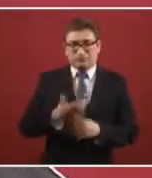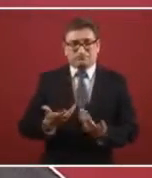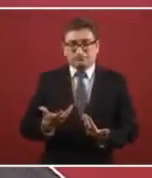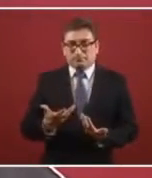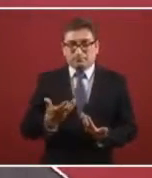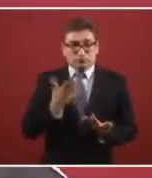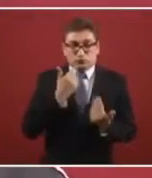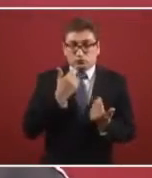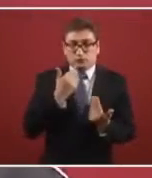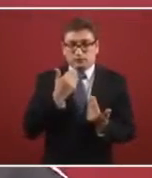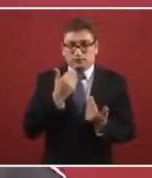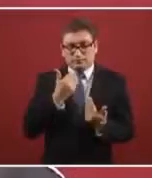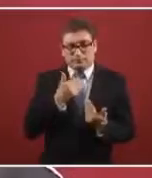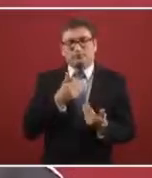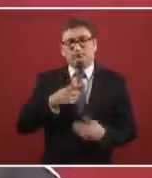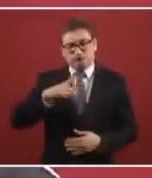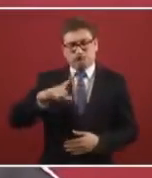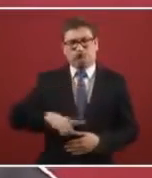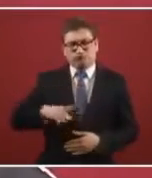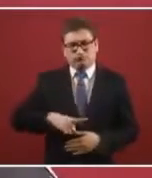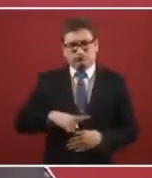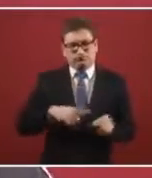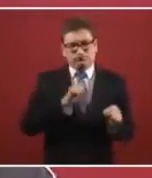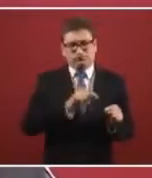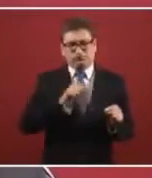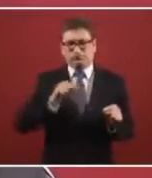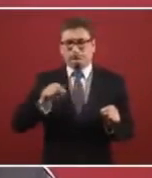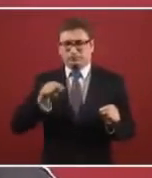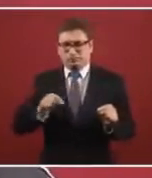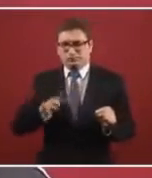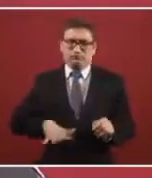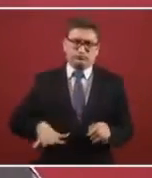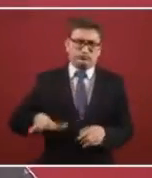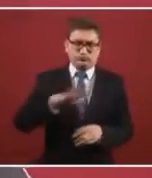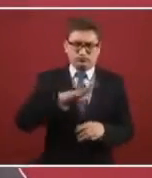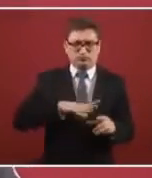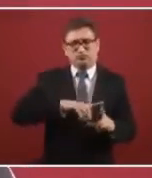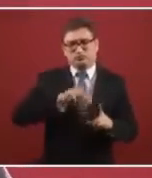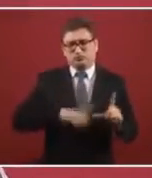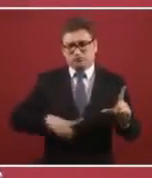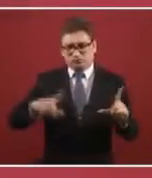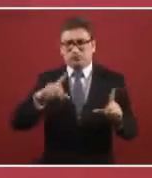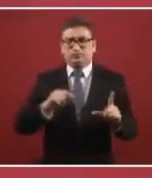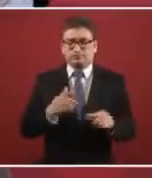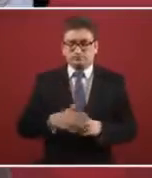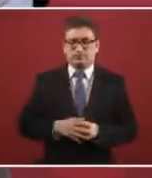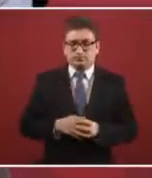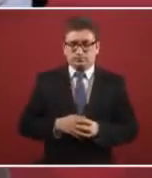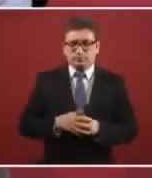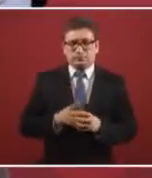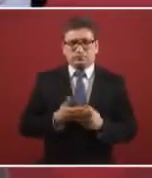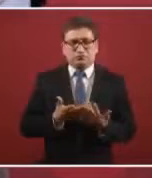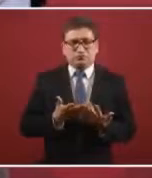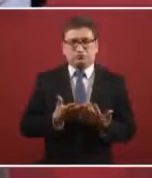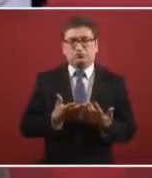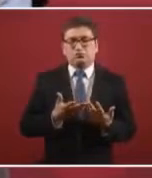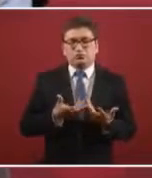or rule, then the whole government and the Republic and state of Mexicans